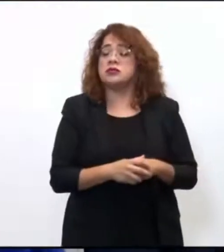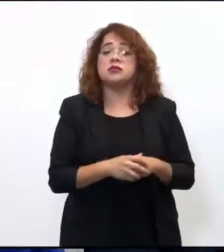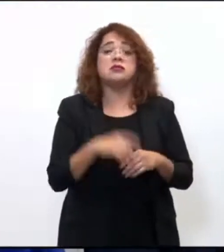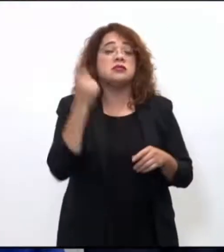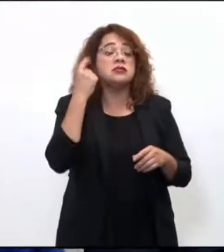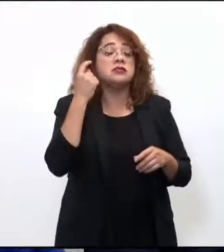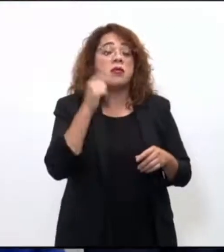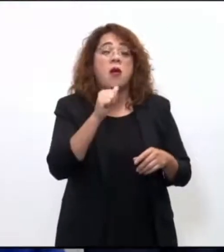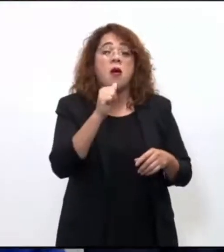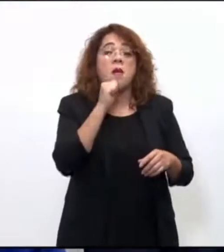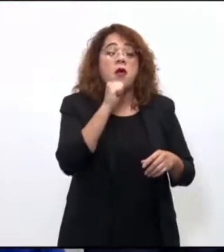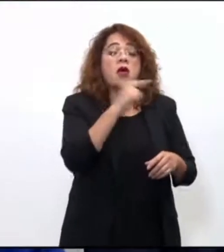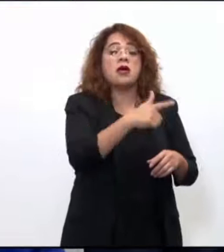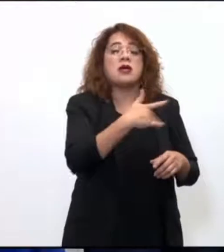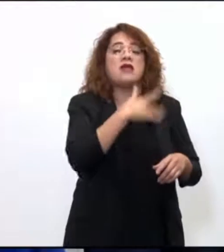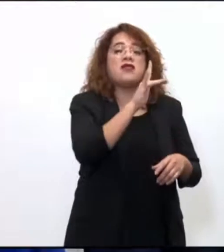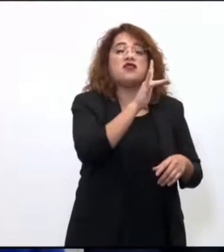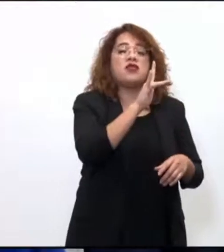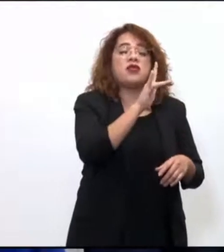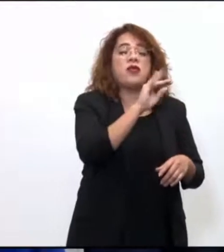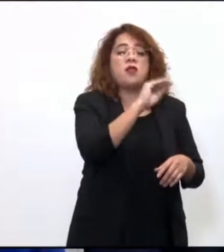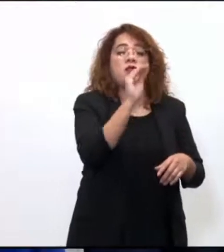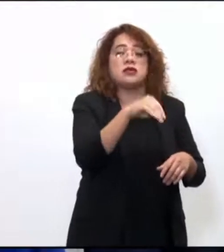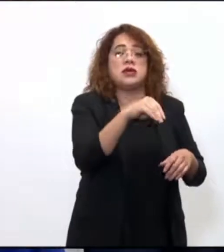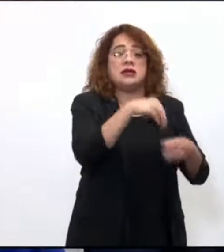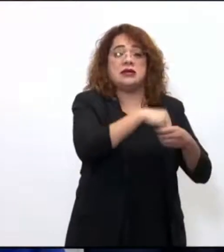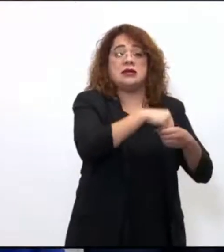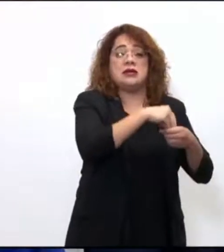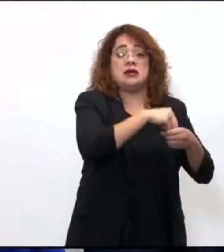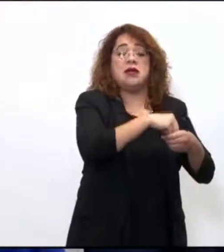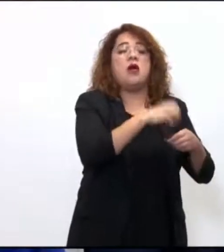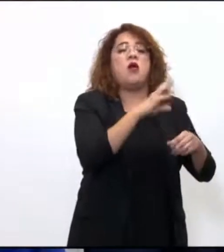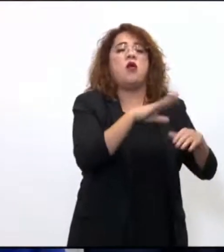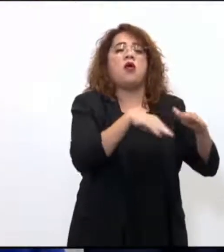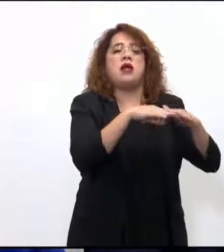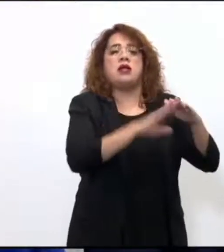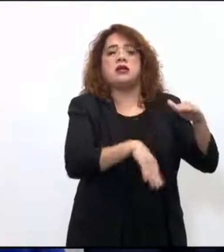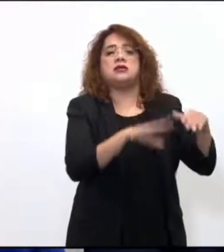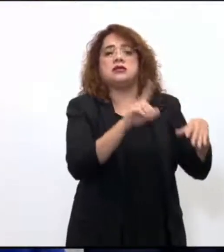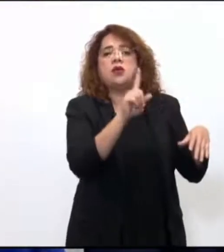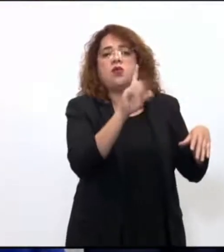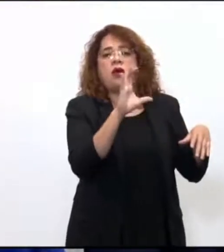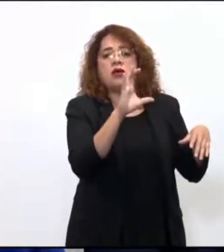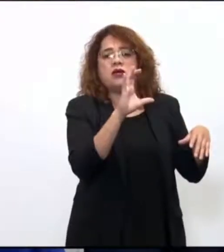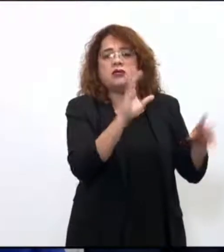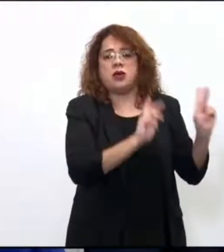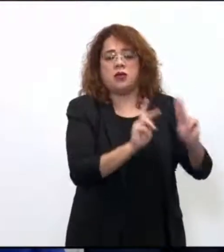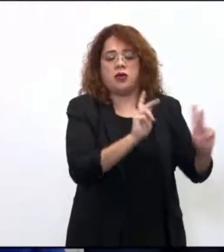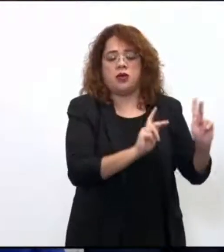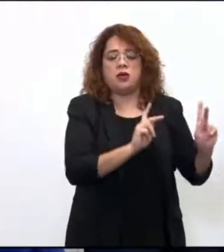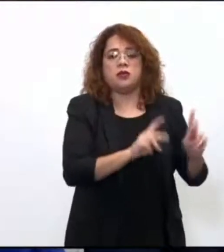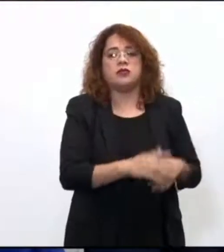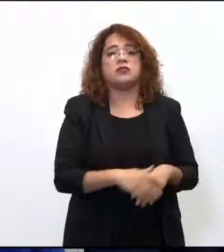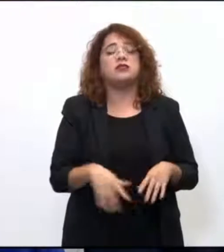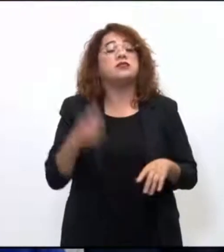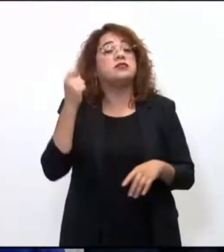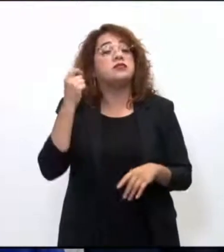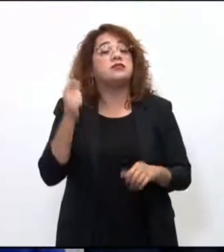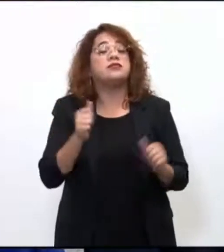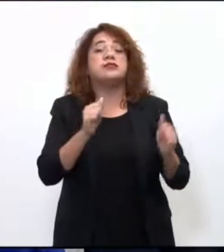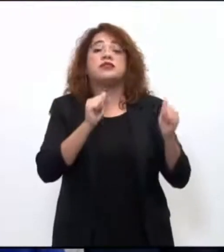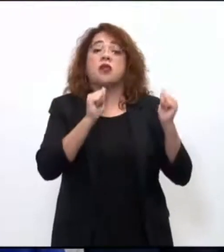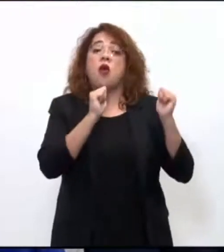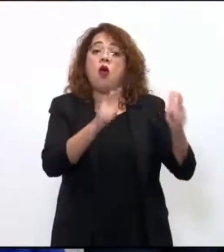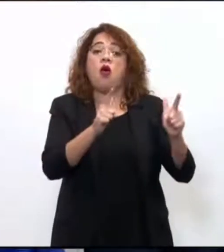either at a maximum 25% capacity or 100 people, whichever is fewer. All patrons must